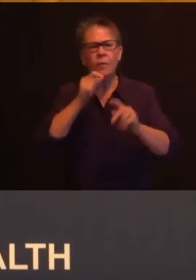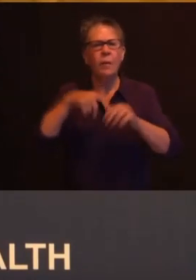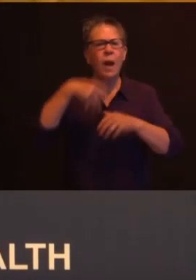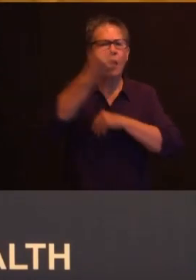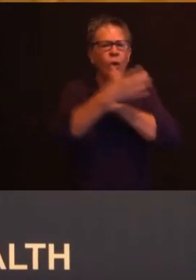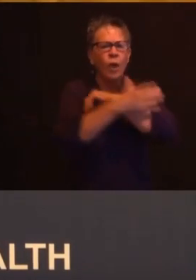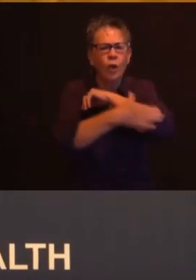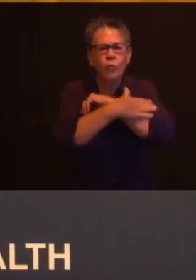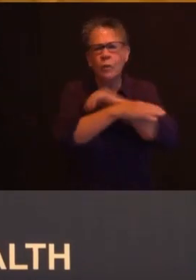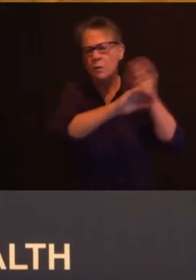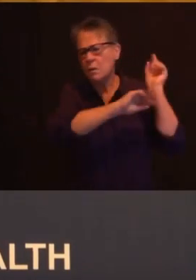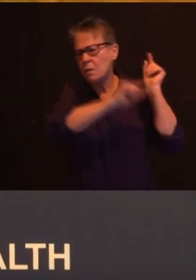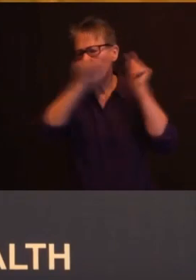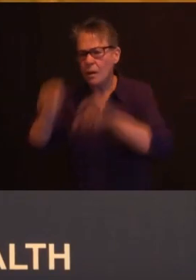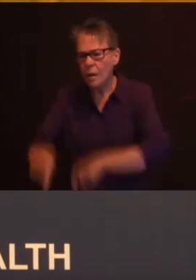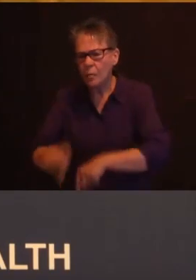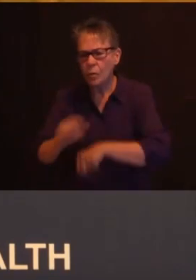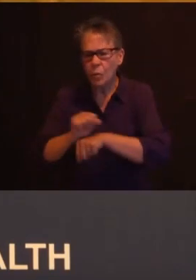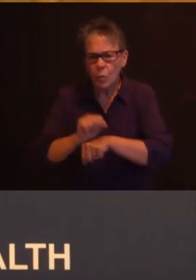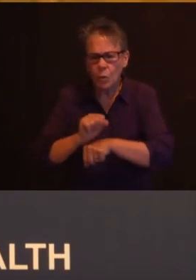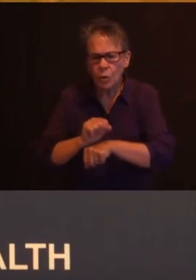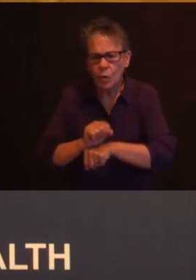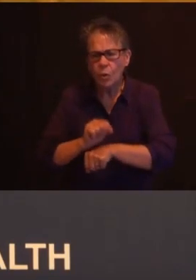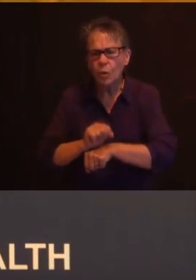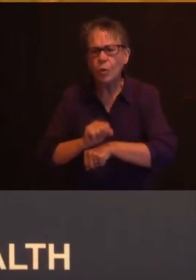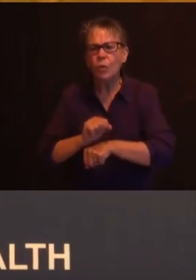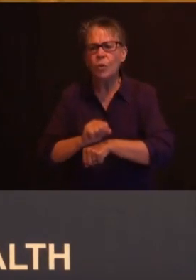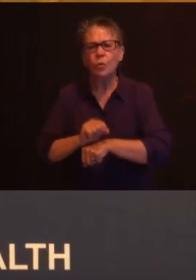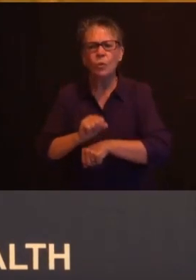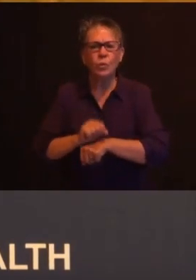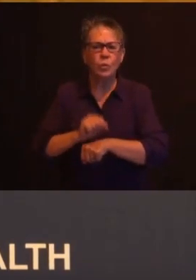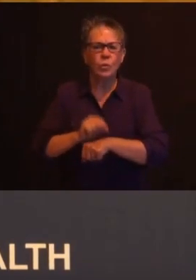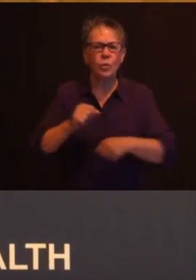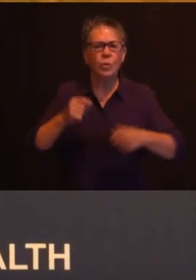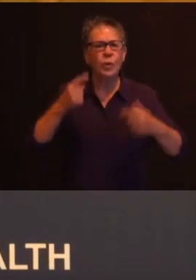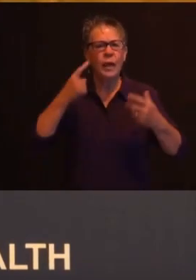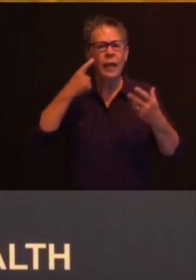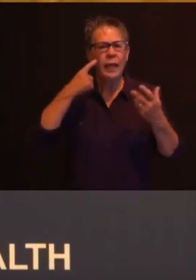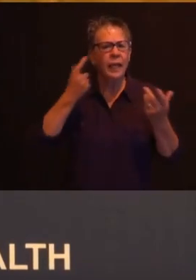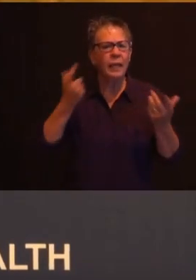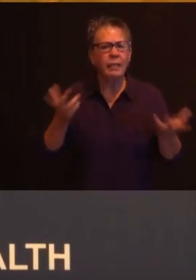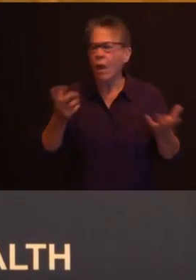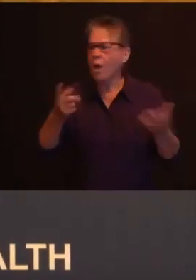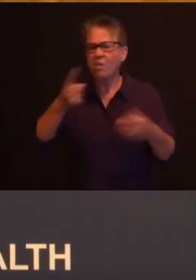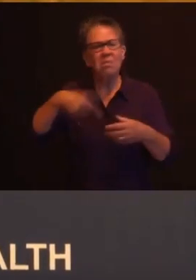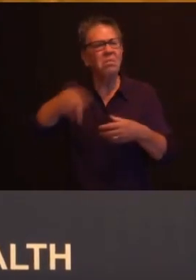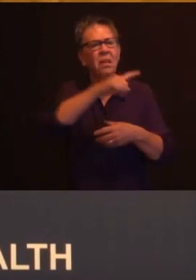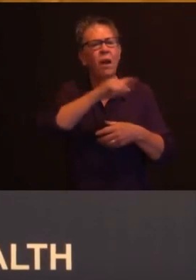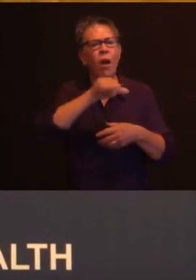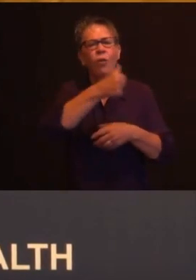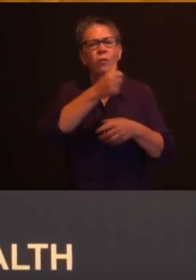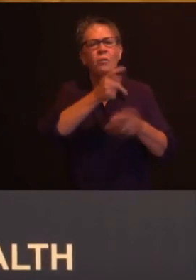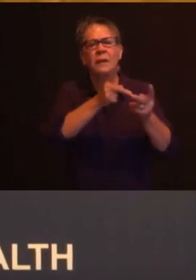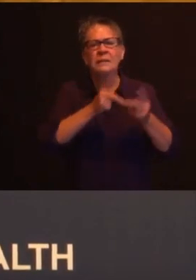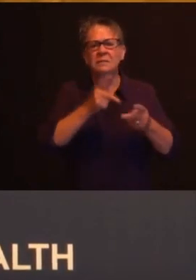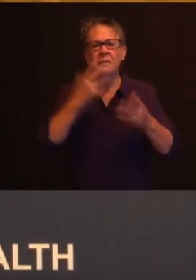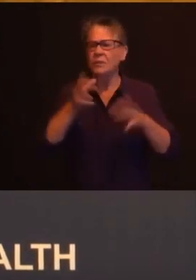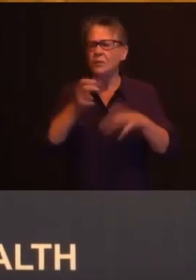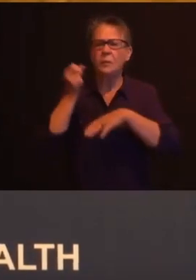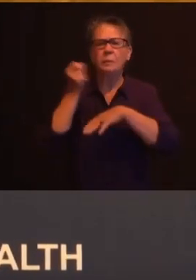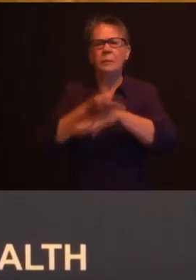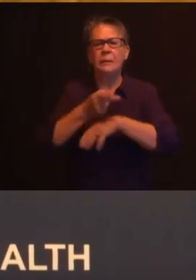really seasons in Singapore, but it exploded. So I think anybody who's associated with that industry, and the ag